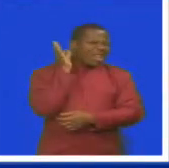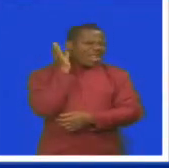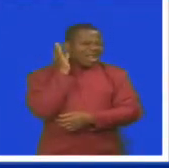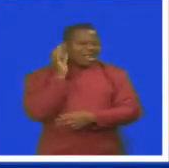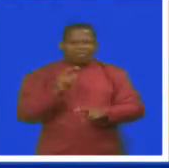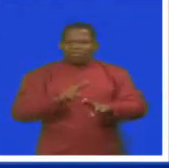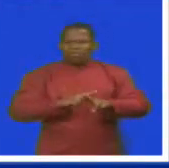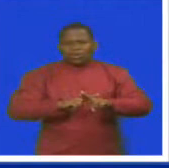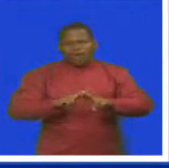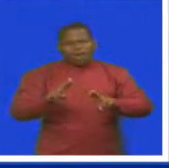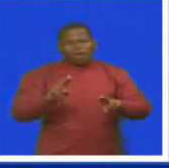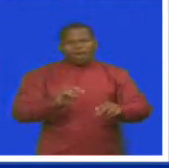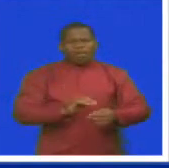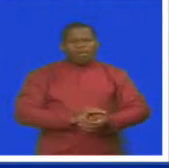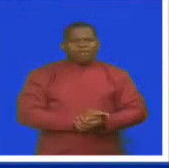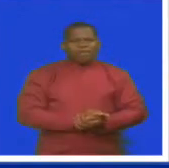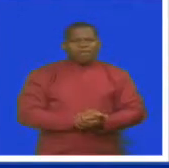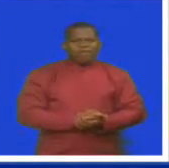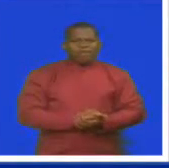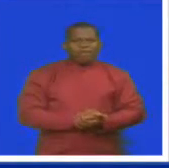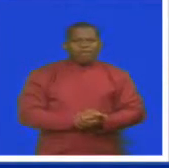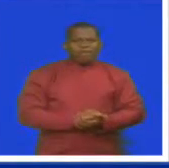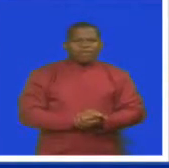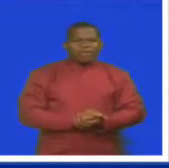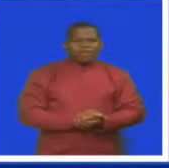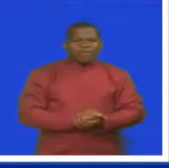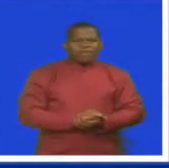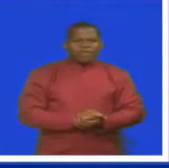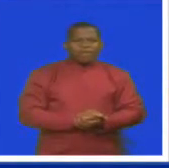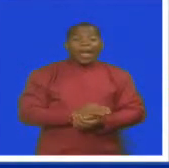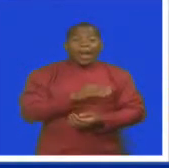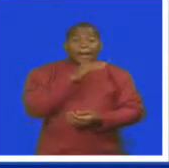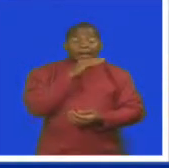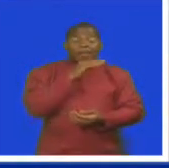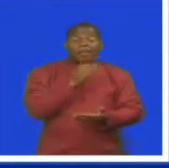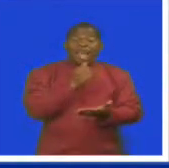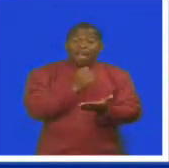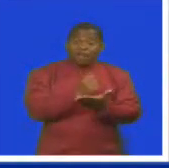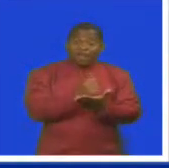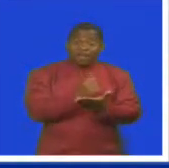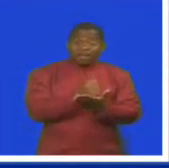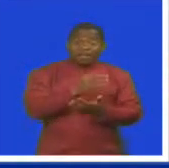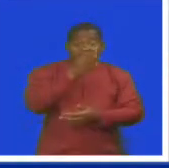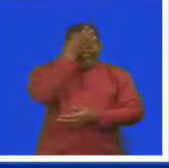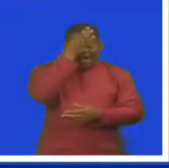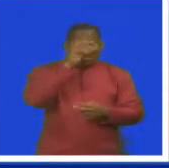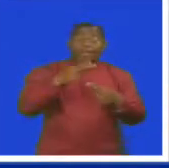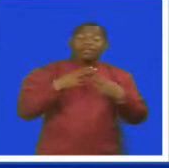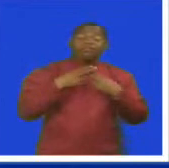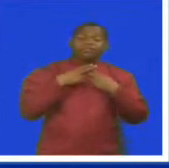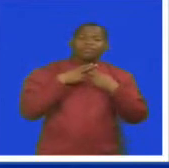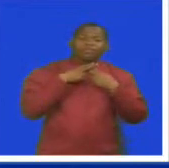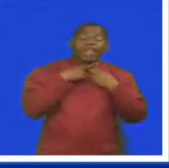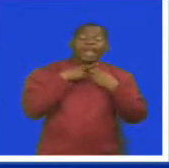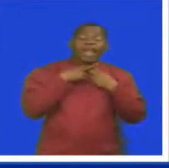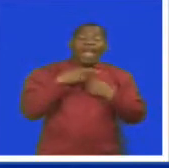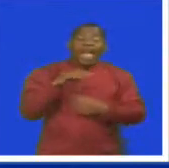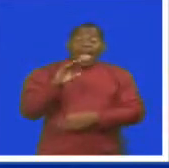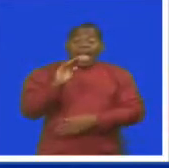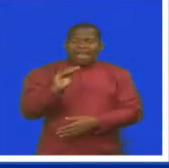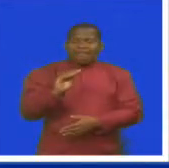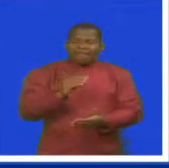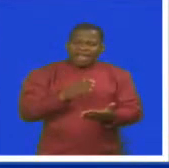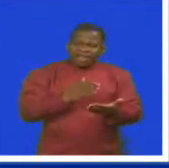la Attorney General that the office of the Attorney General would then have the right to object if at